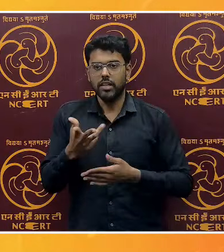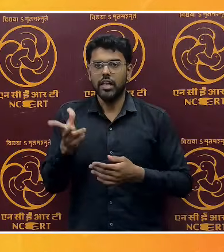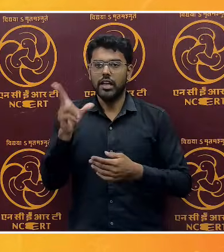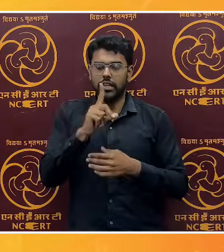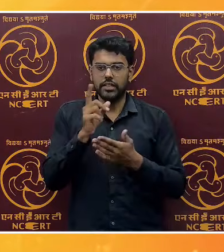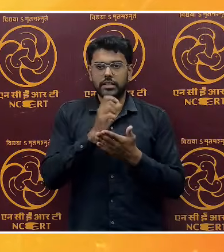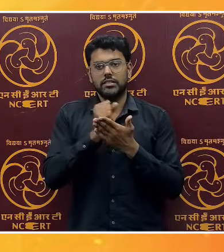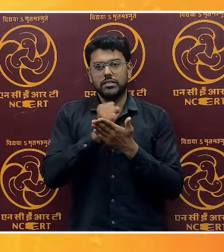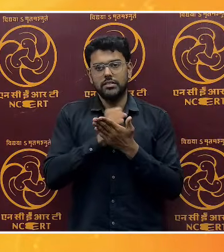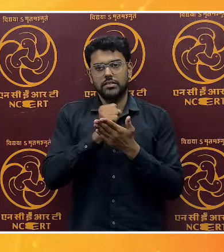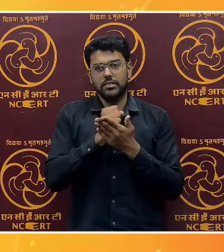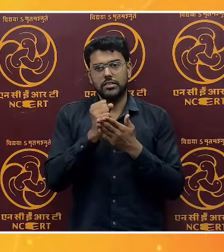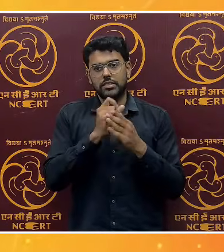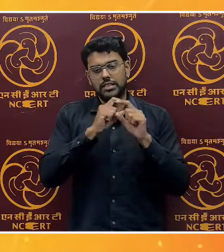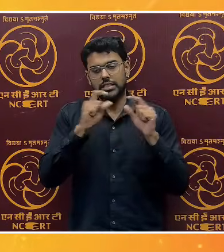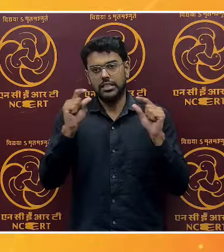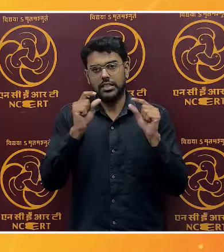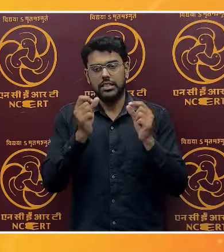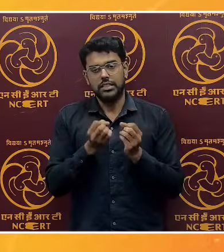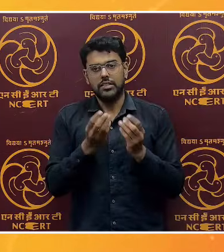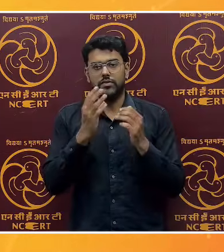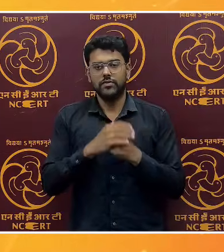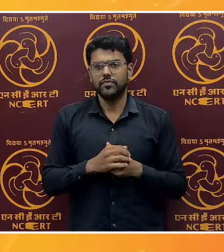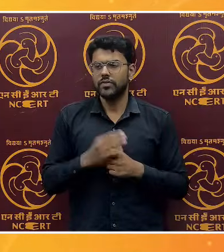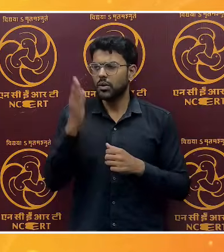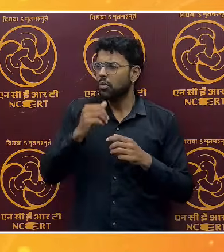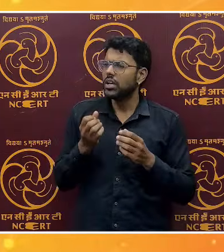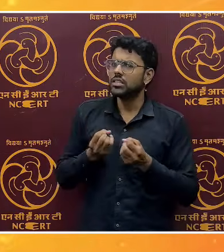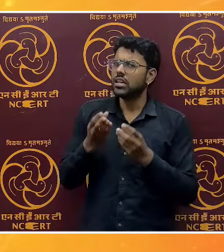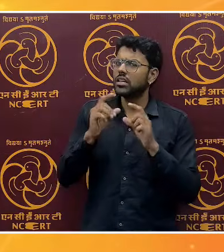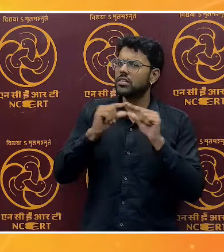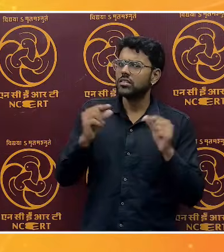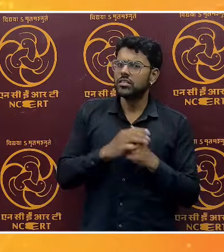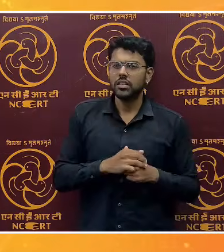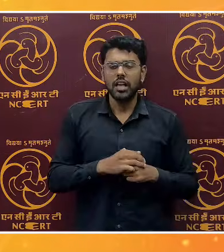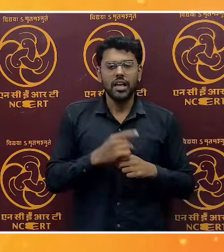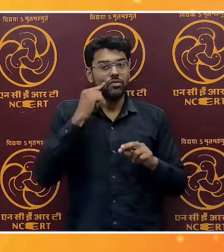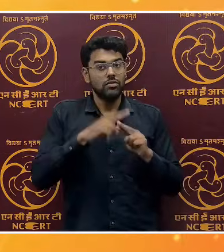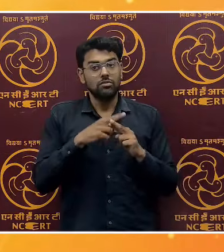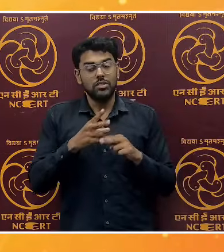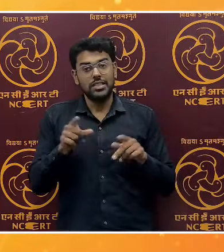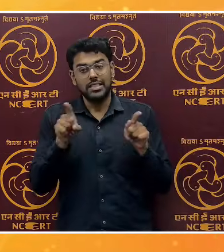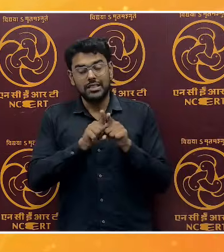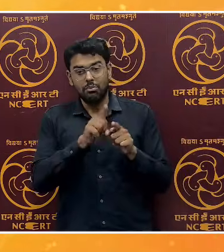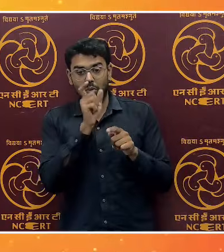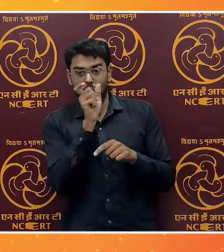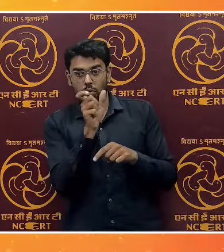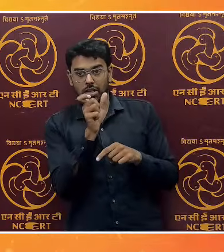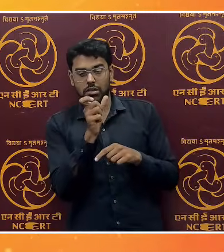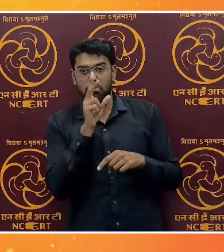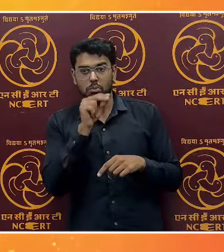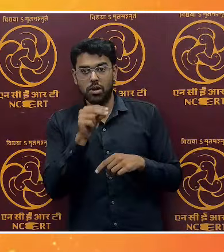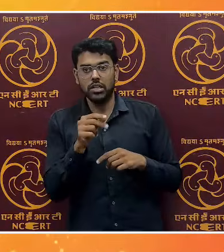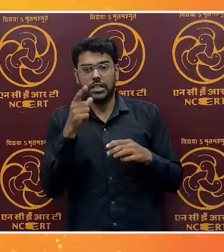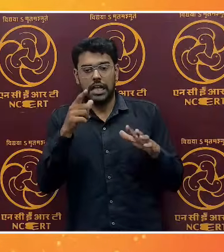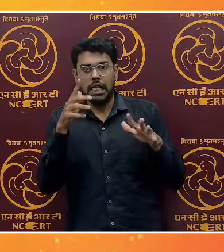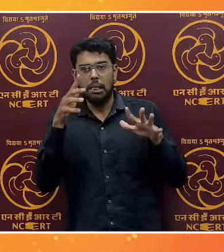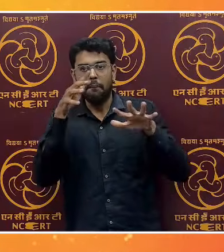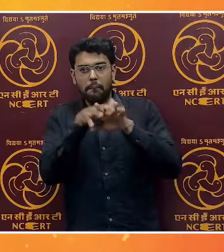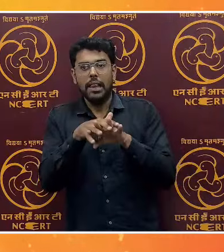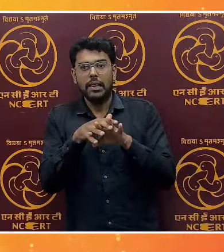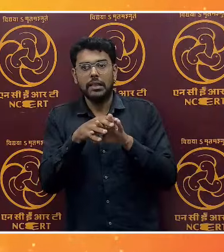the sentence from the beginning. From the beginning. Ma'am, why from the beginning? Because if you just repeat that specific word, it won't match the